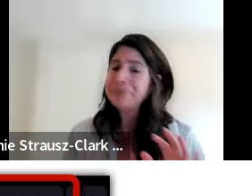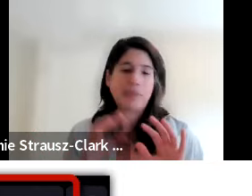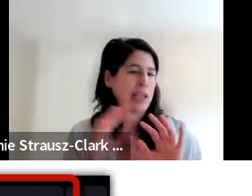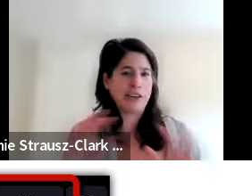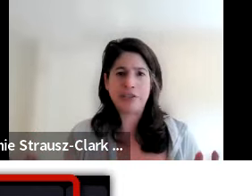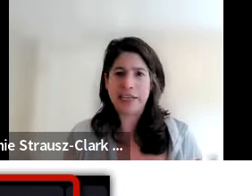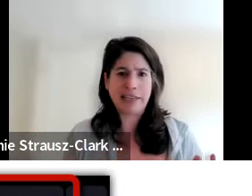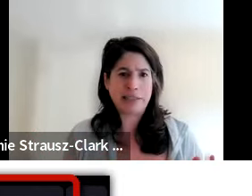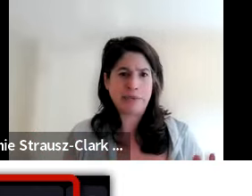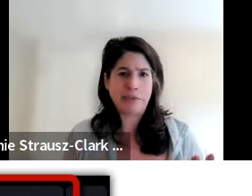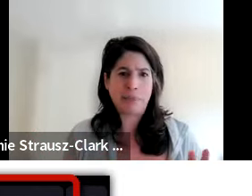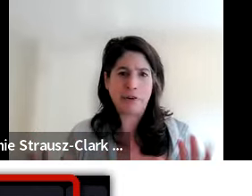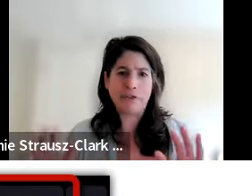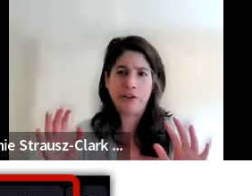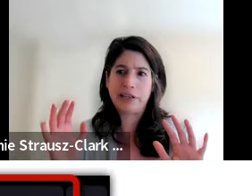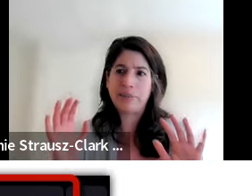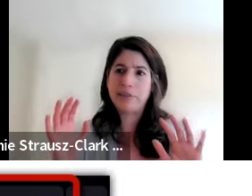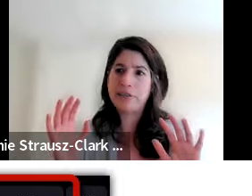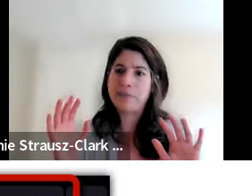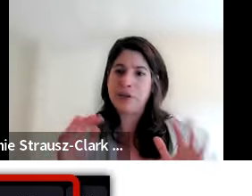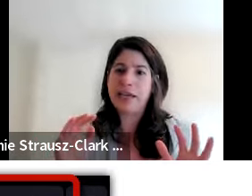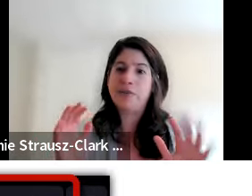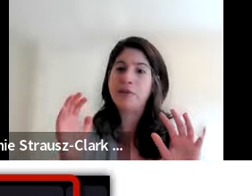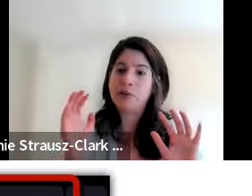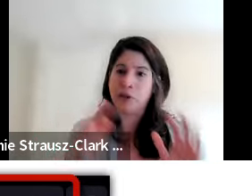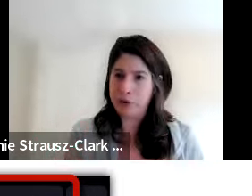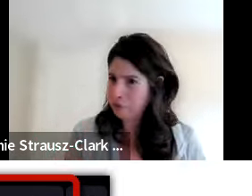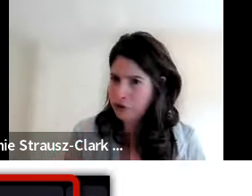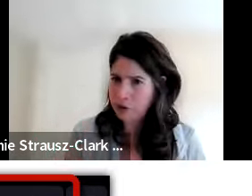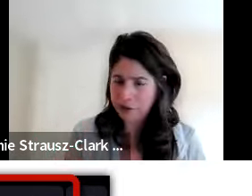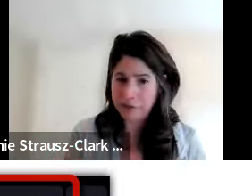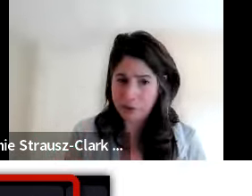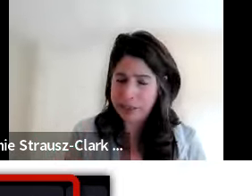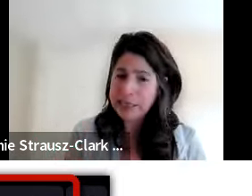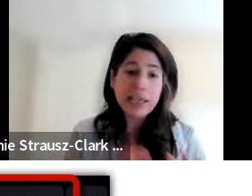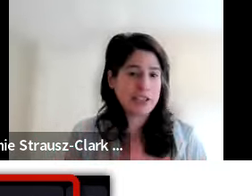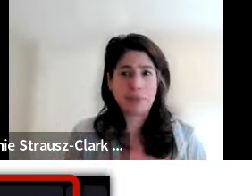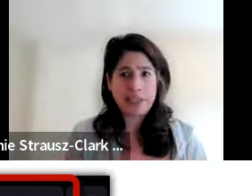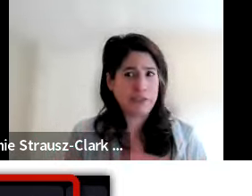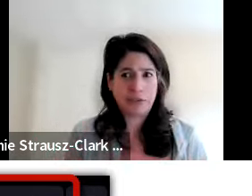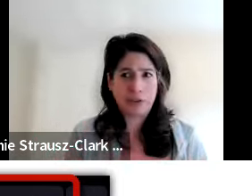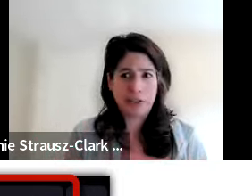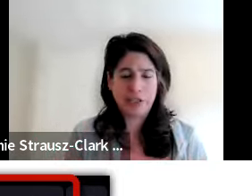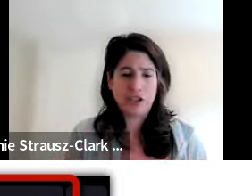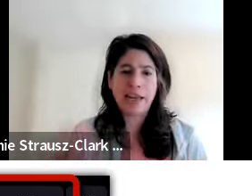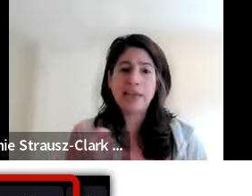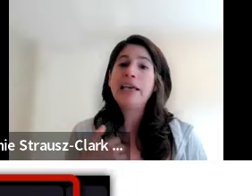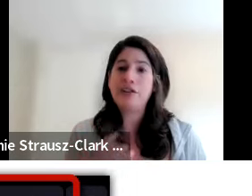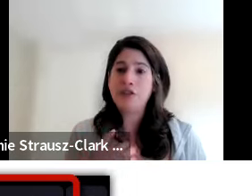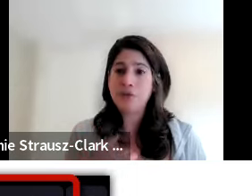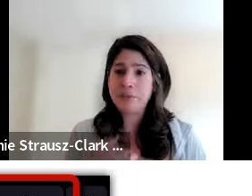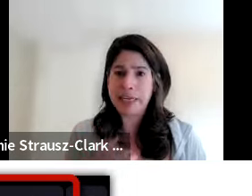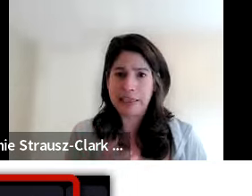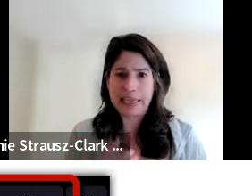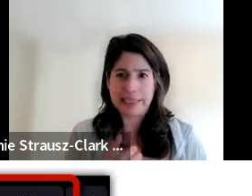members. I understand that some of you may prefer to communicate in a written form rather than verbally. So please feel free to use the chat